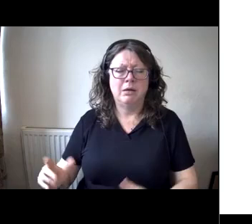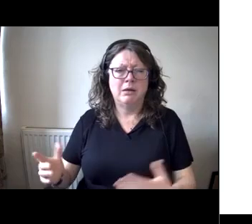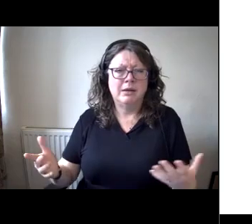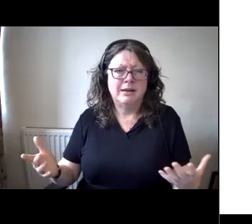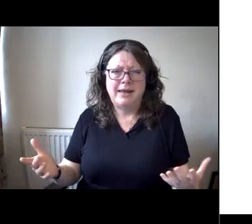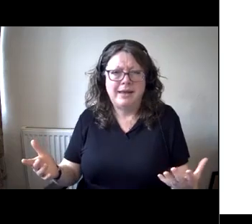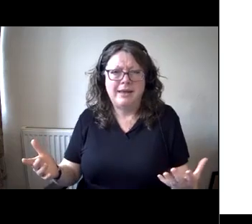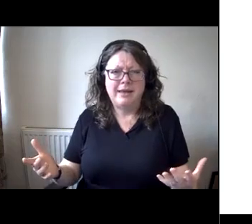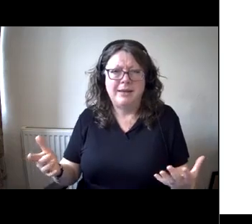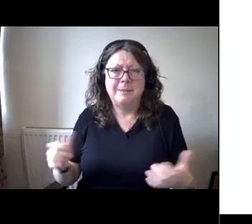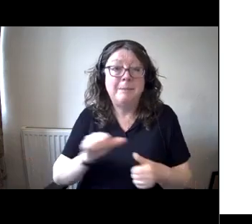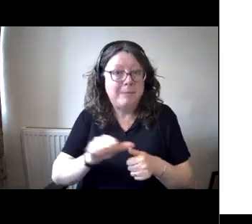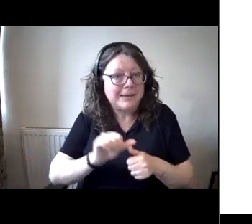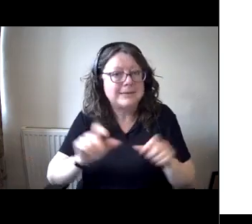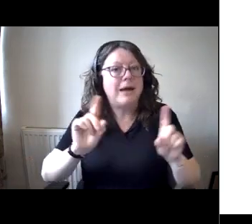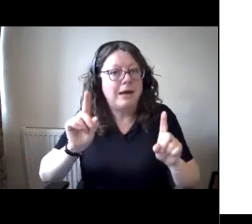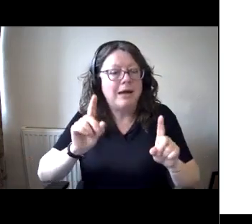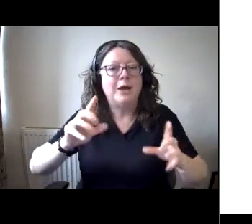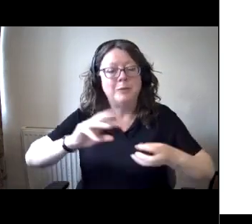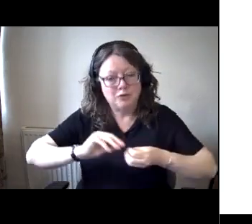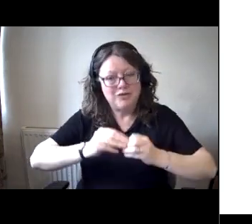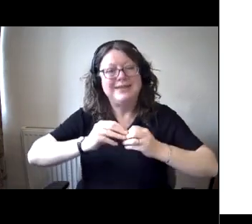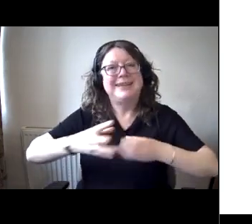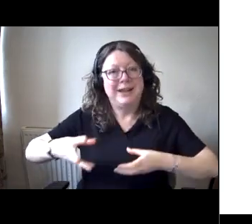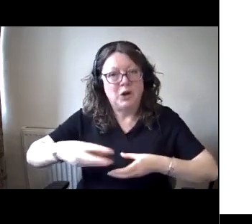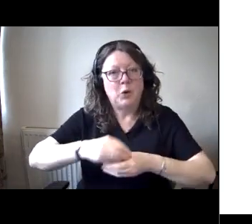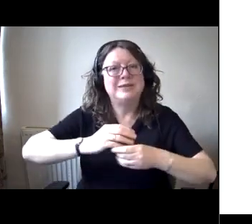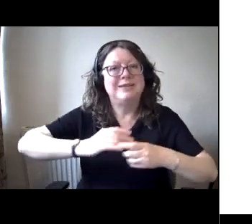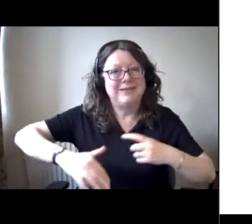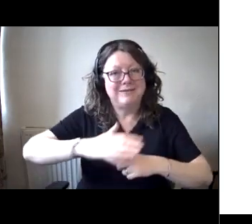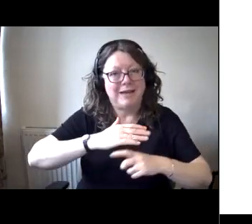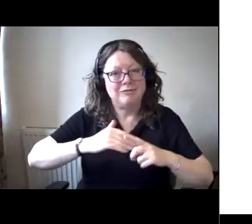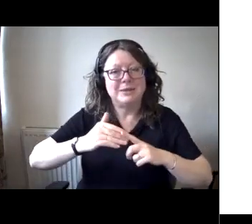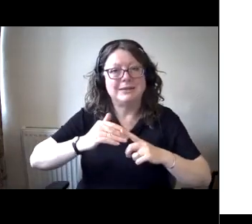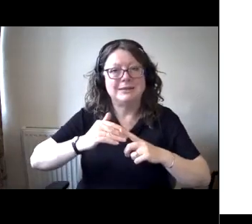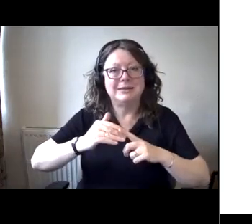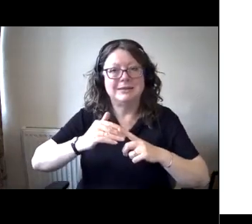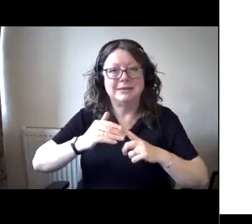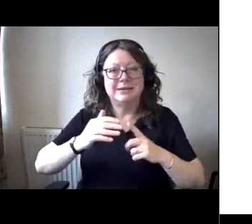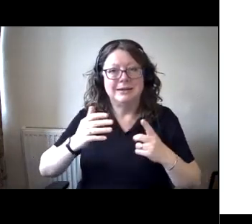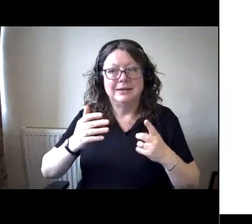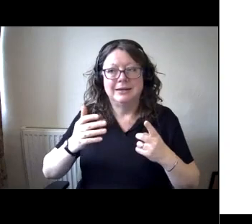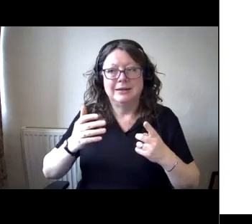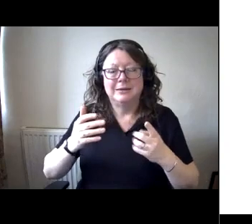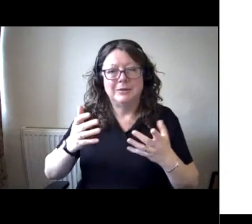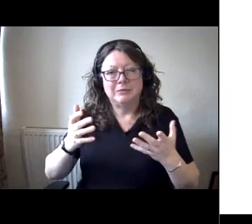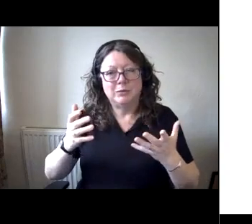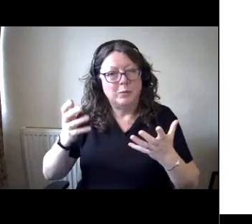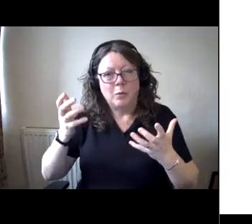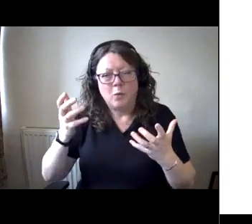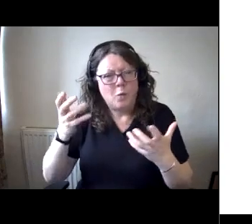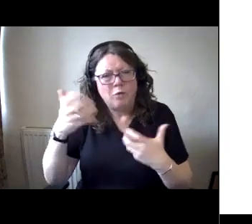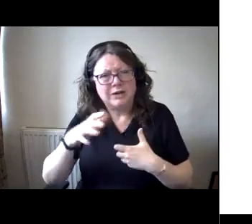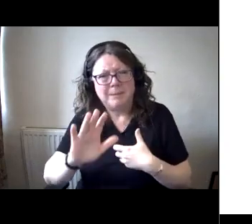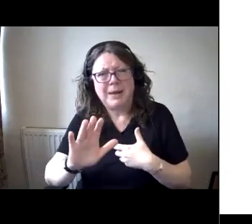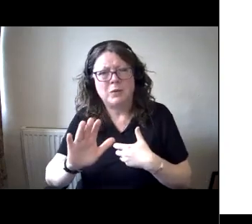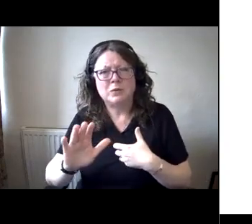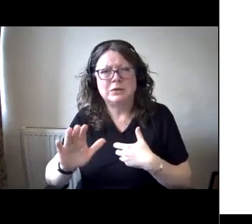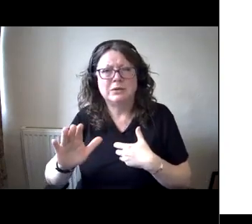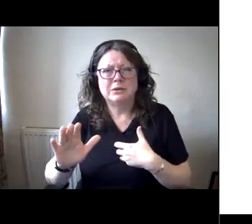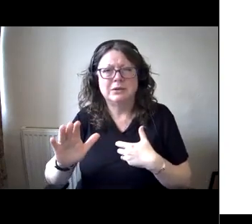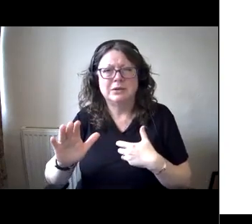inclusive environment for everyone, is that we're not necessarily worrying about the size